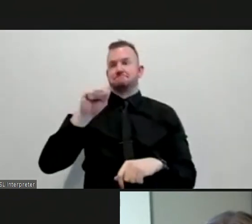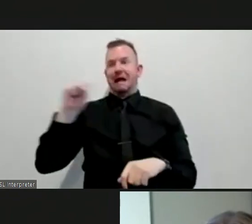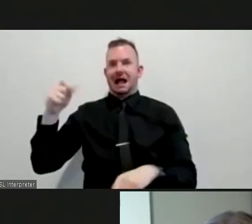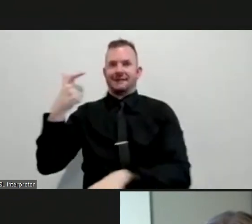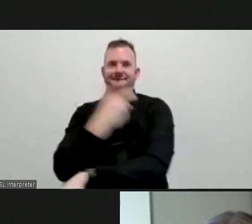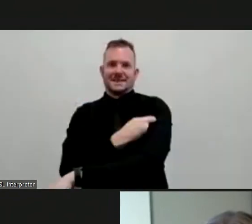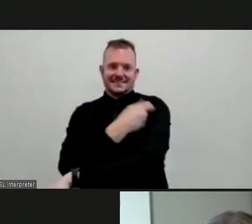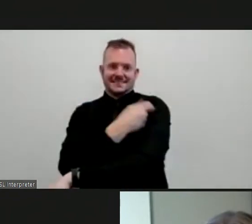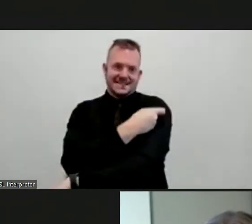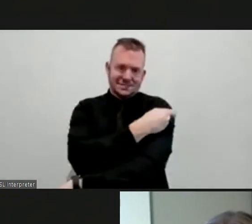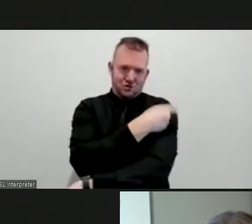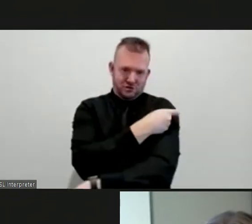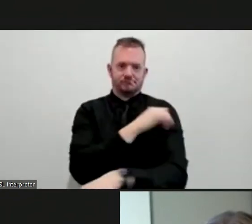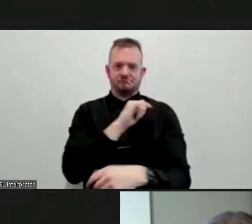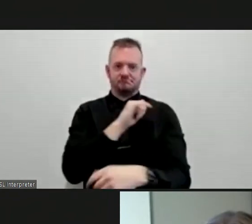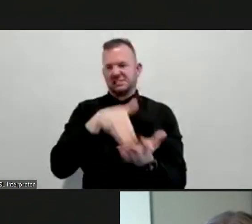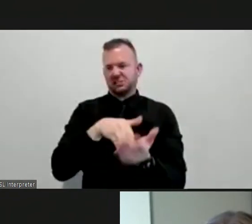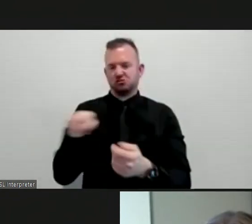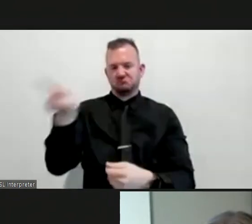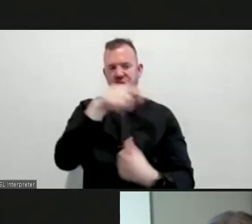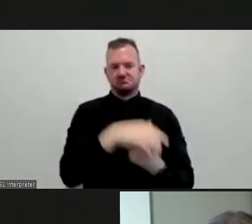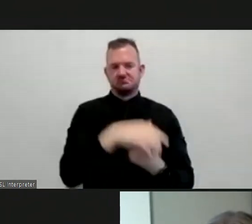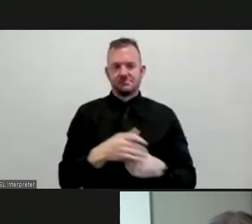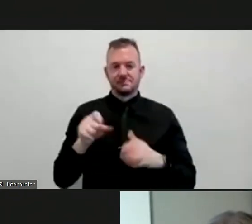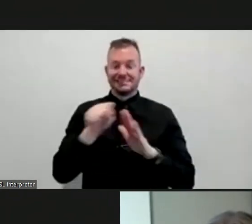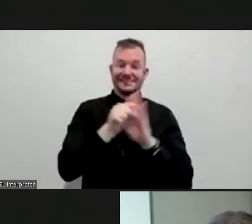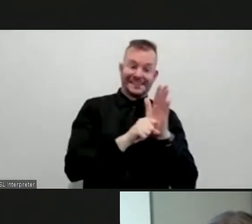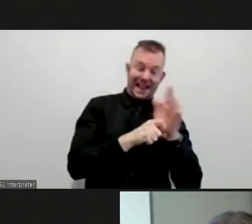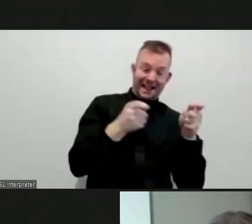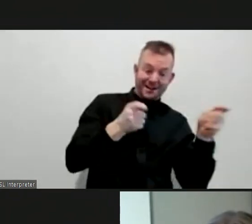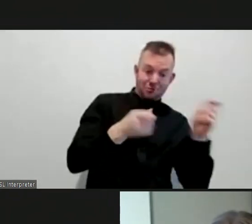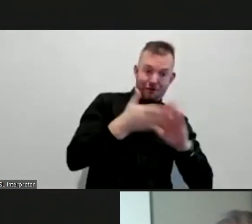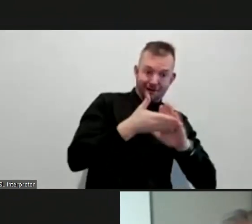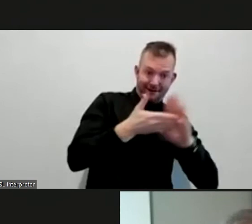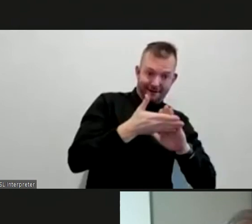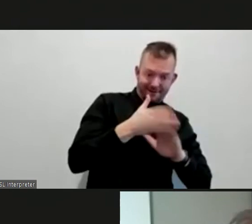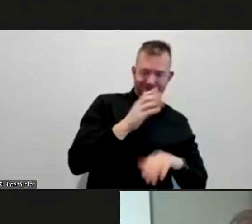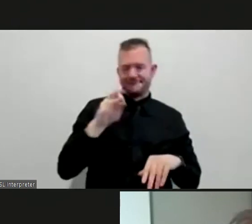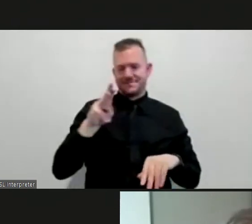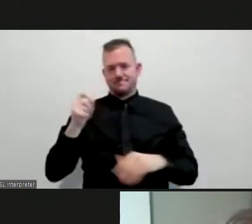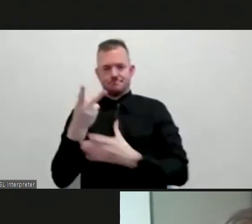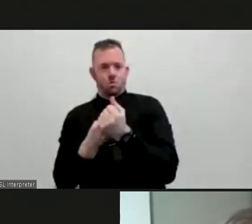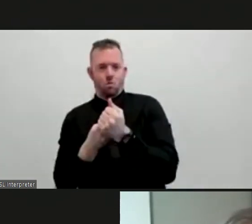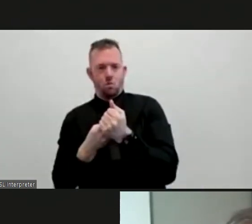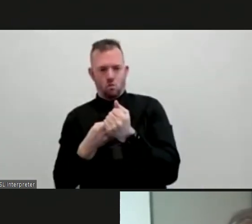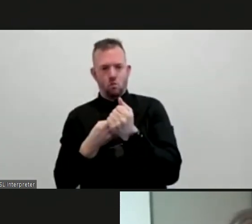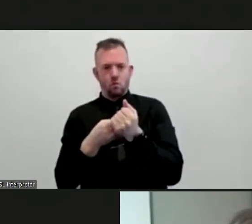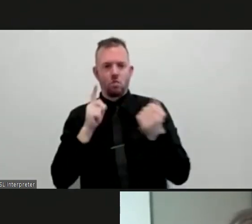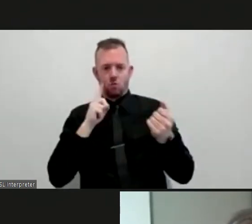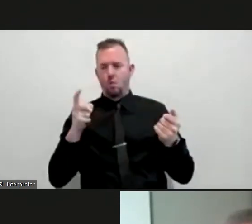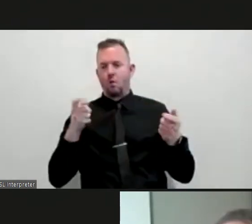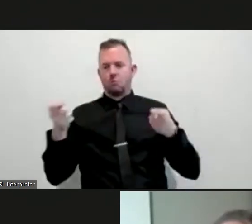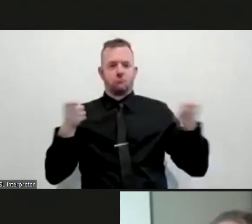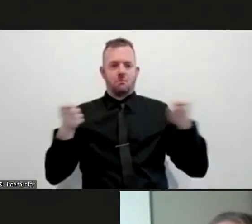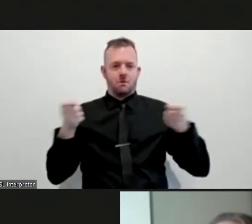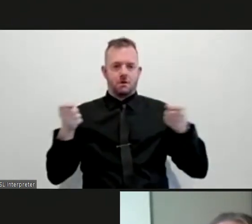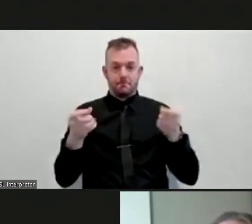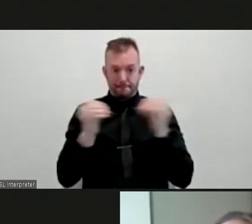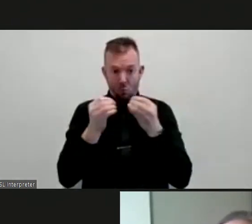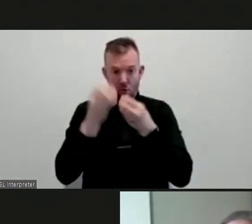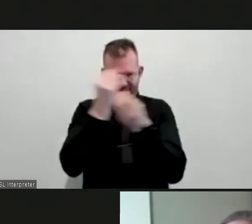then possibly some FEMA run. And we'll have more information about that later, but that's certainly what we're planning on, so that we